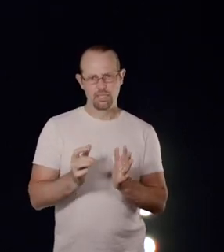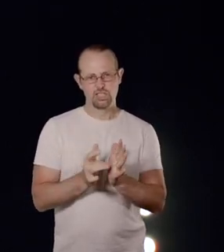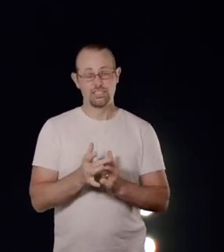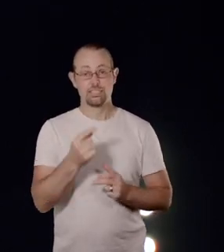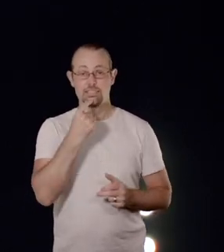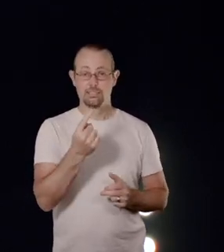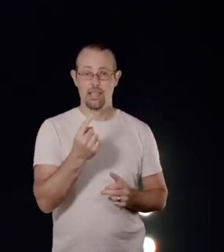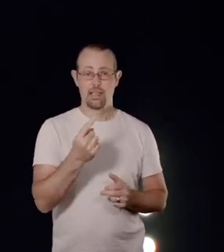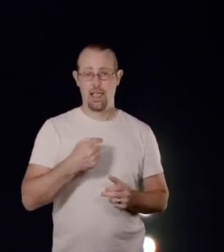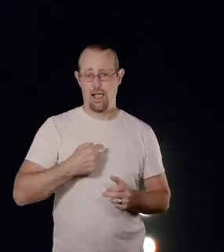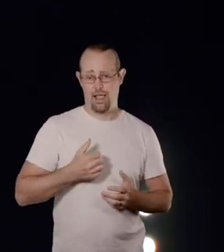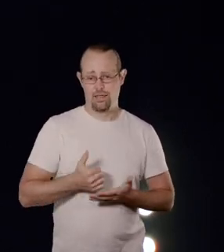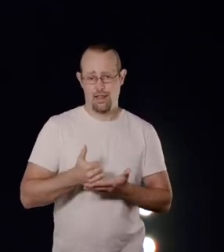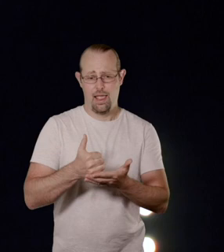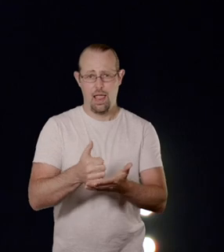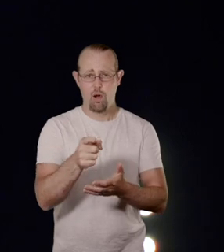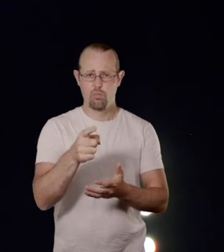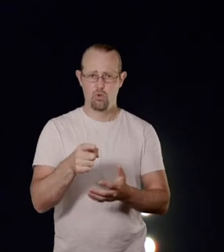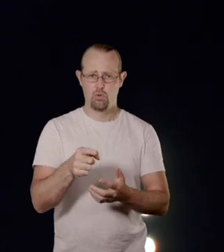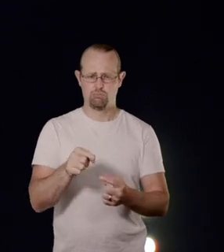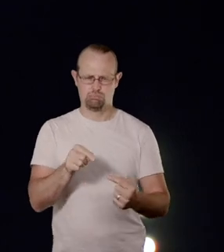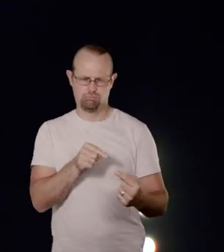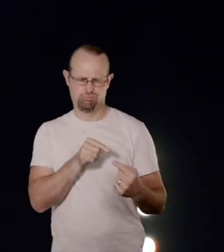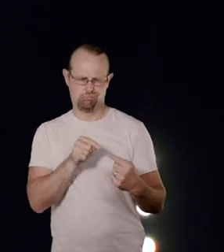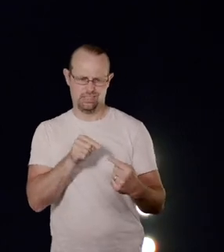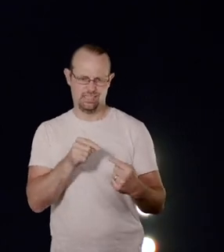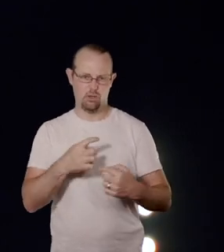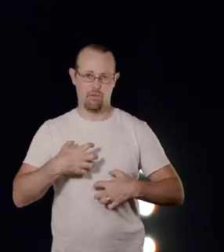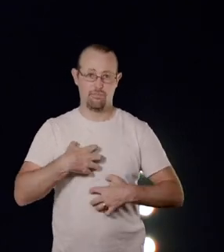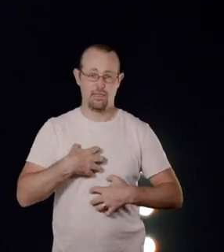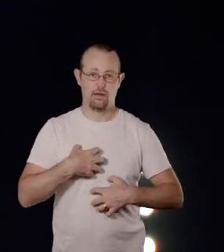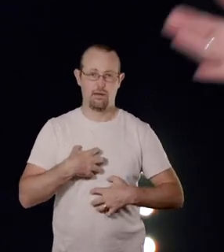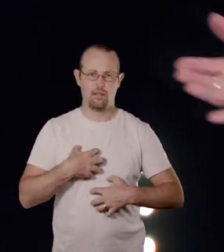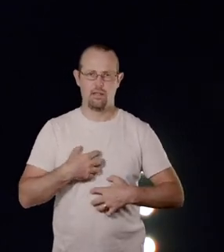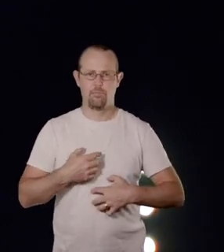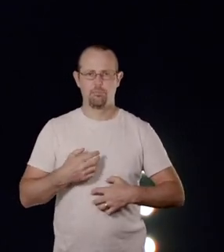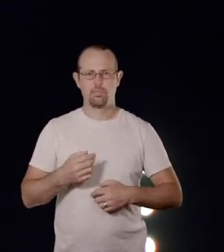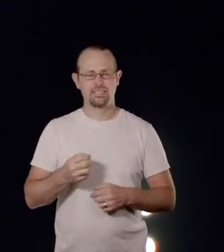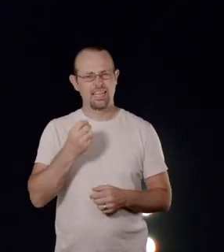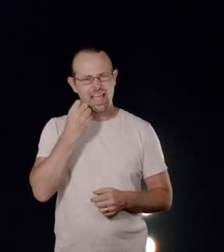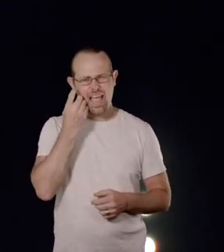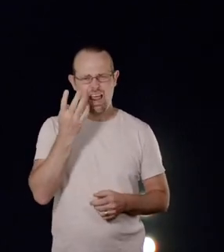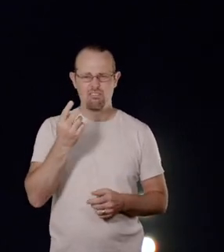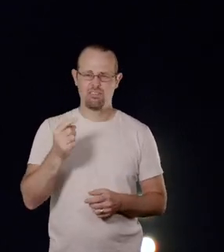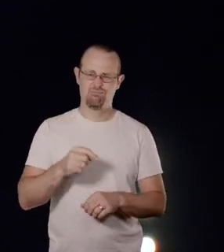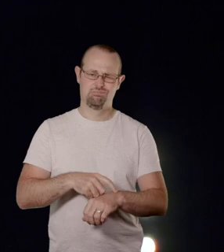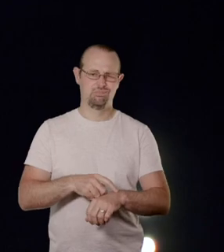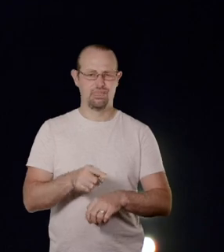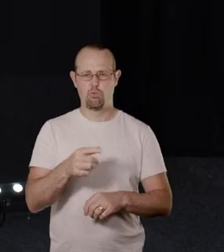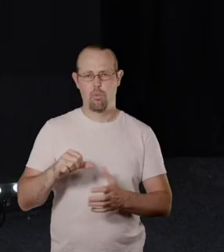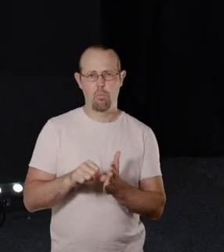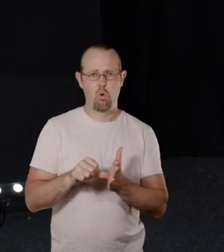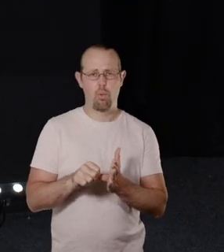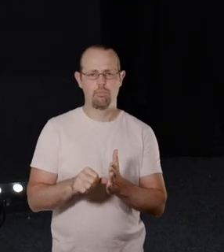saying is, I can help you deal with fear, because every time a thought rises, you can break bread. I've told you to do this often.